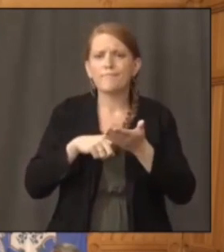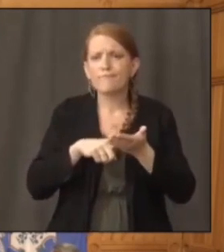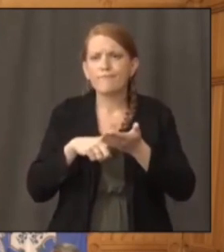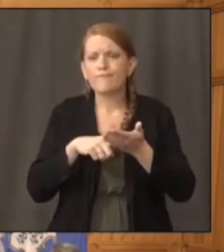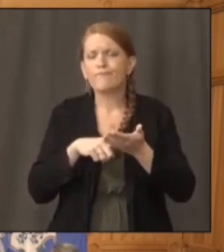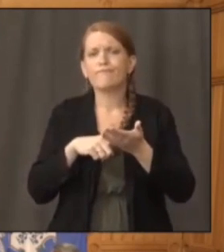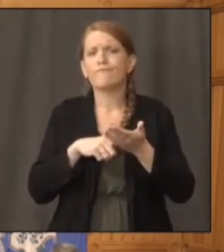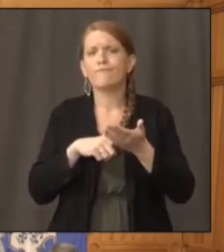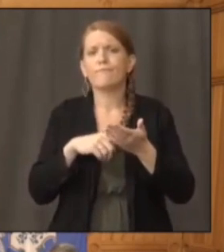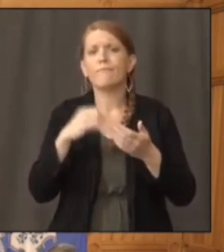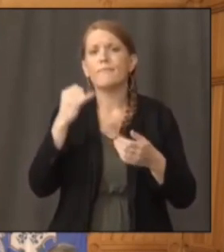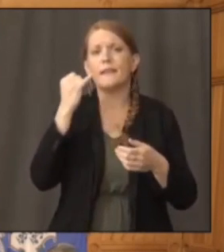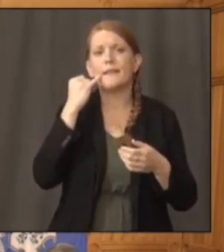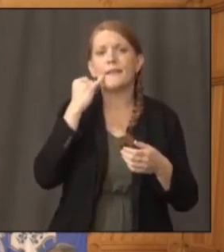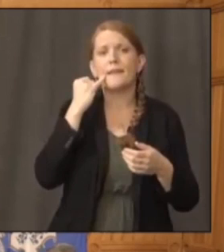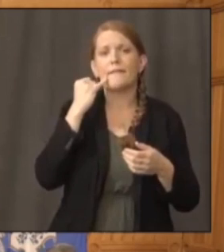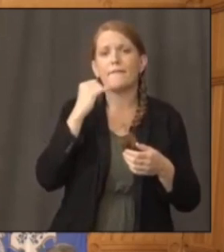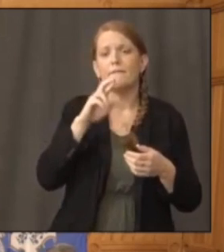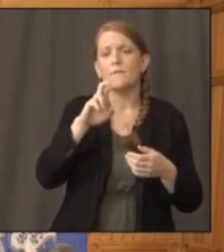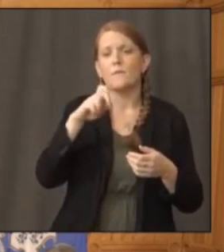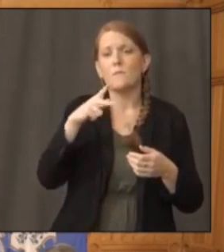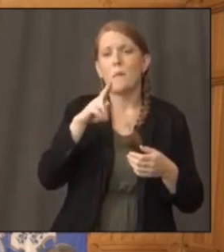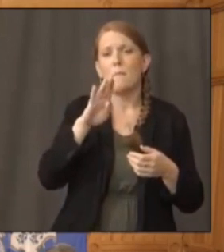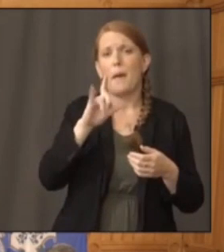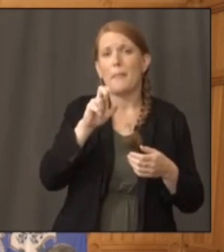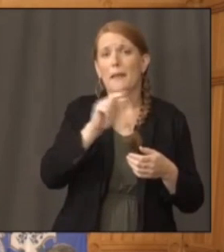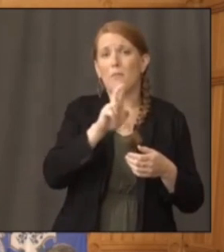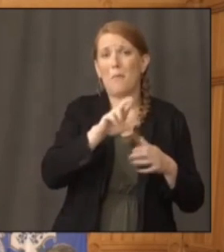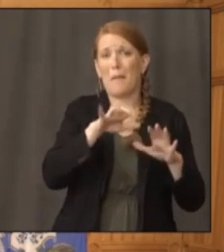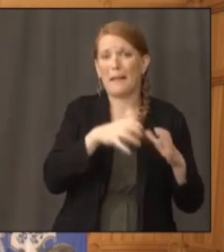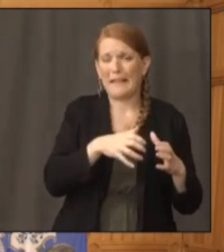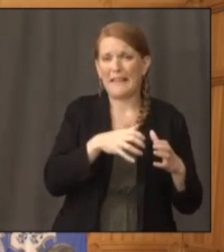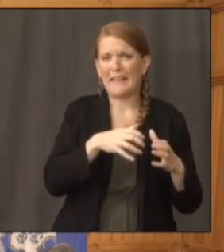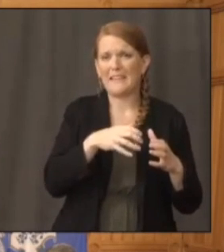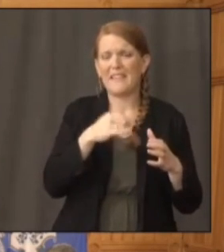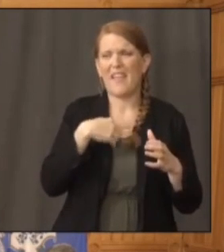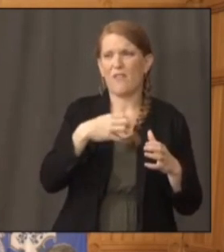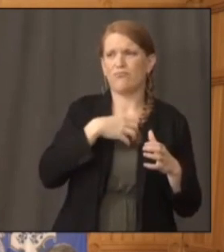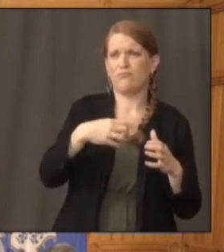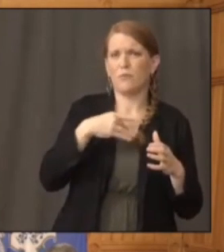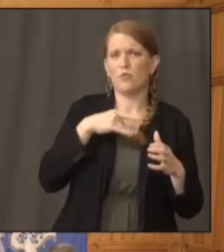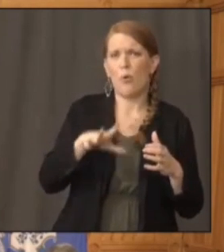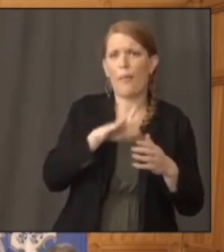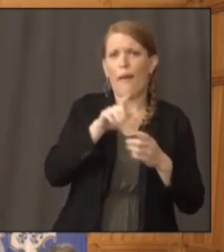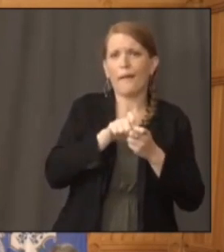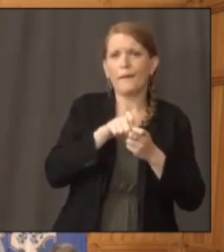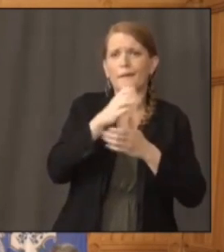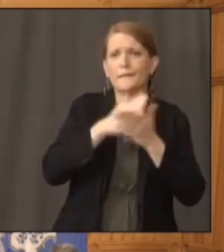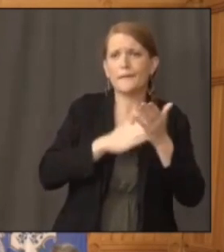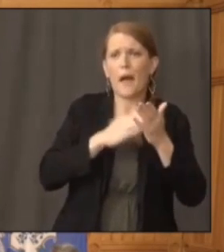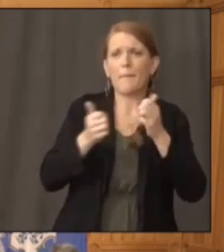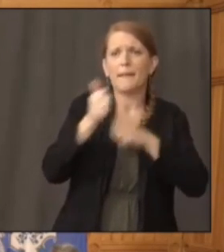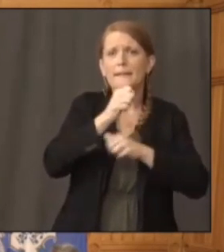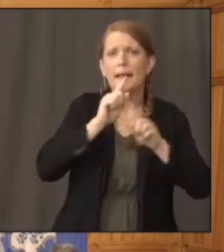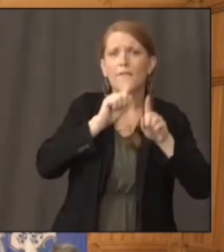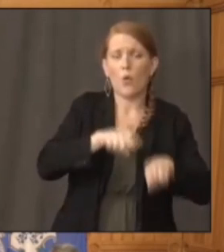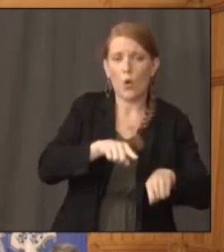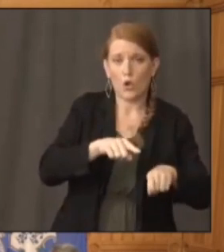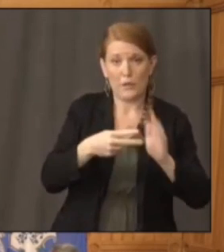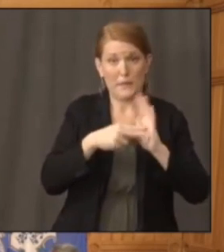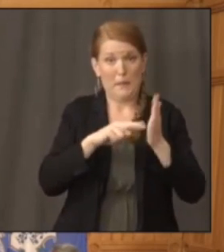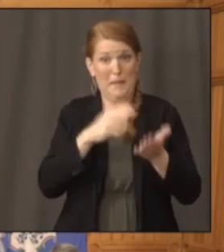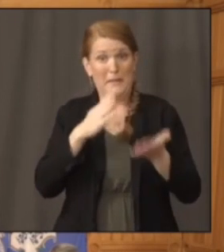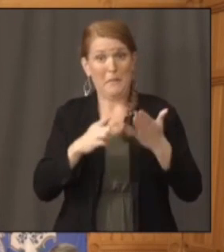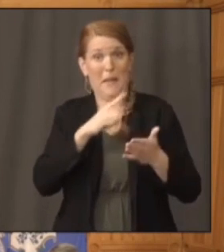the Republicans have issues with particular executive orders, that maybe the legislature could revisit